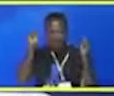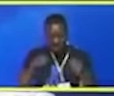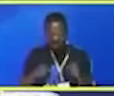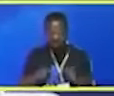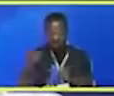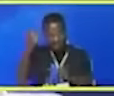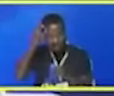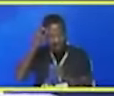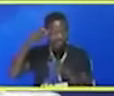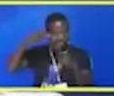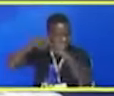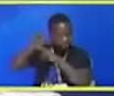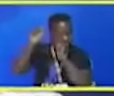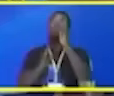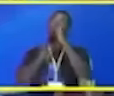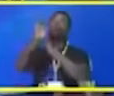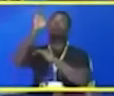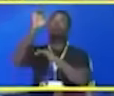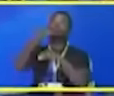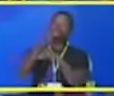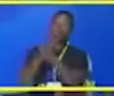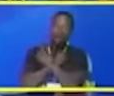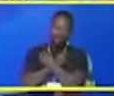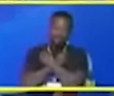Satan prophesied using a lady with...